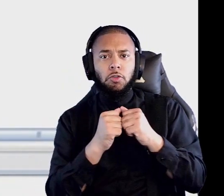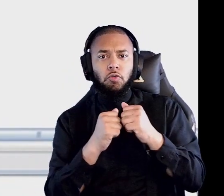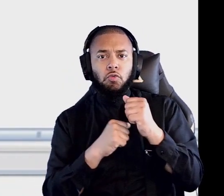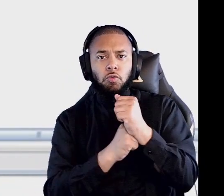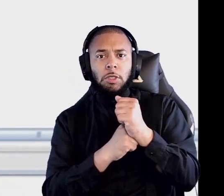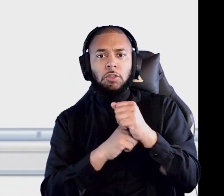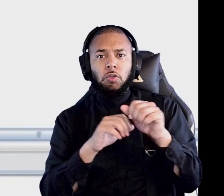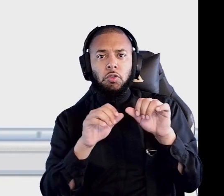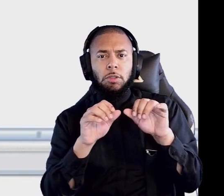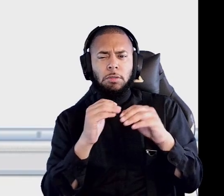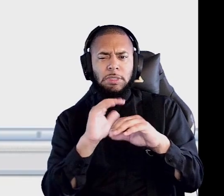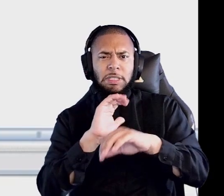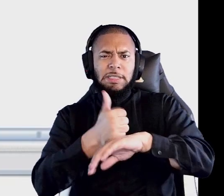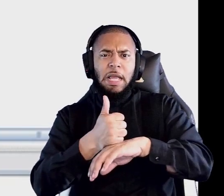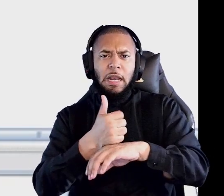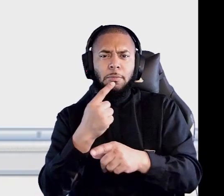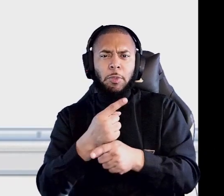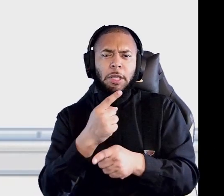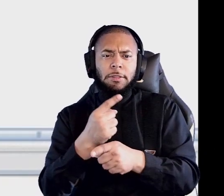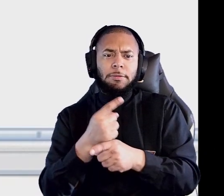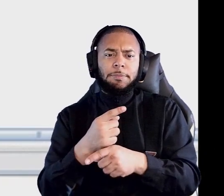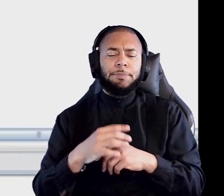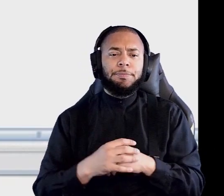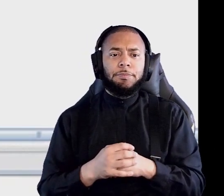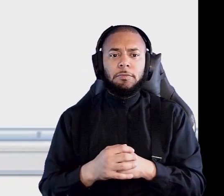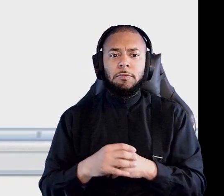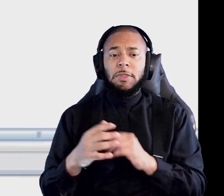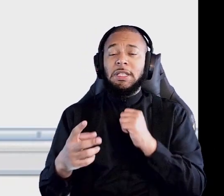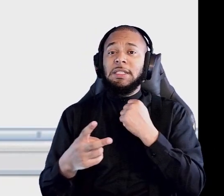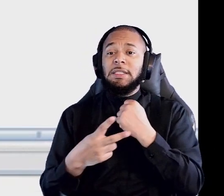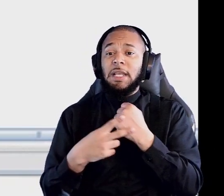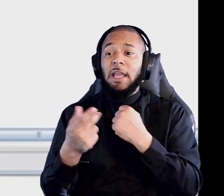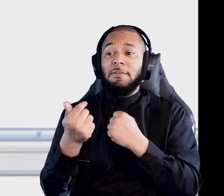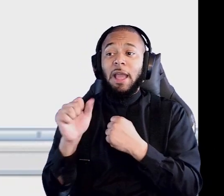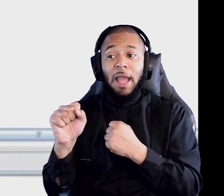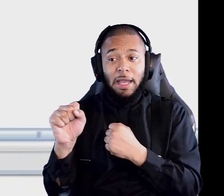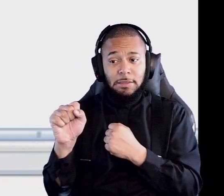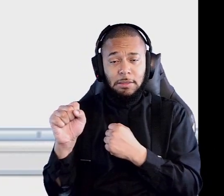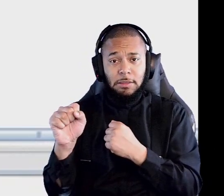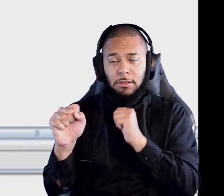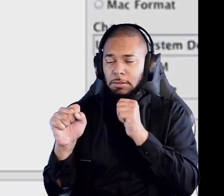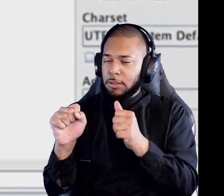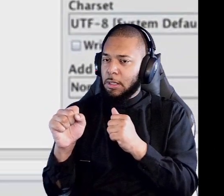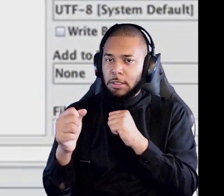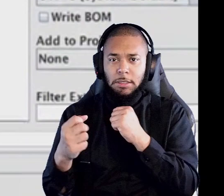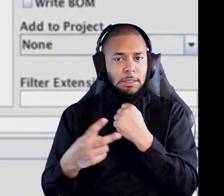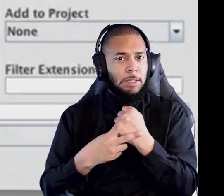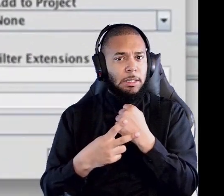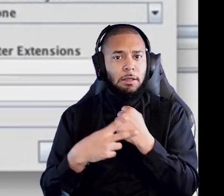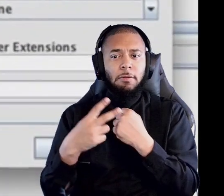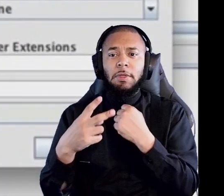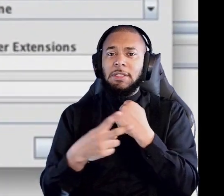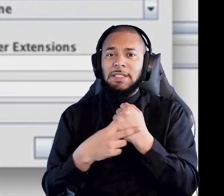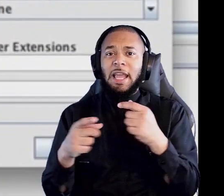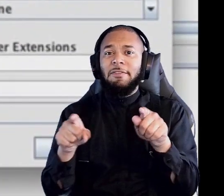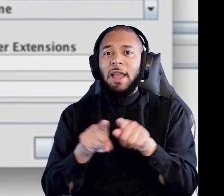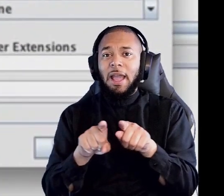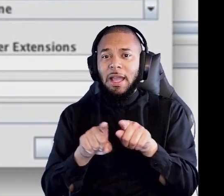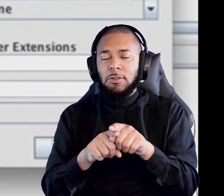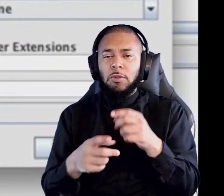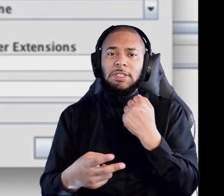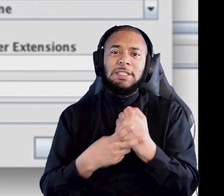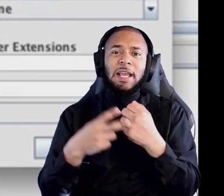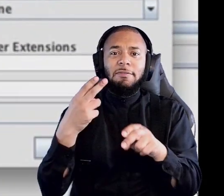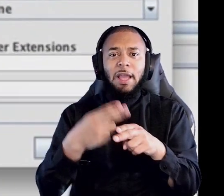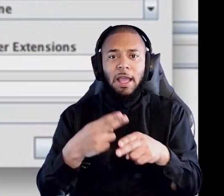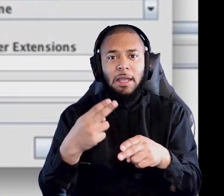go File and Save As. Instead of selecting Save, I select Save As. And notice how down